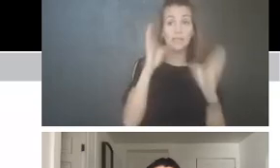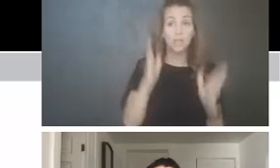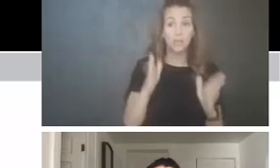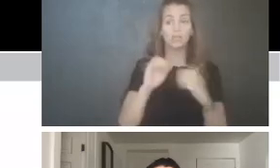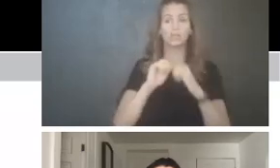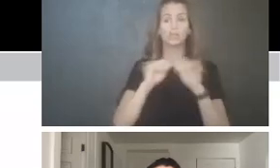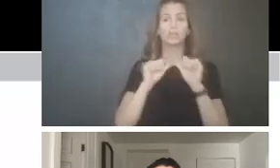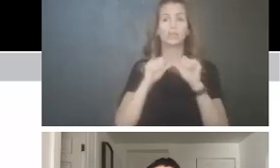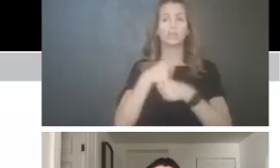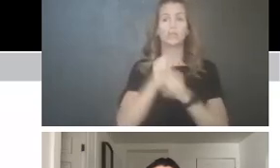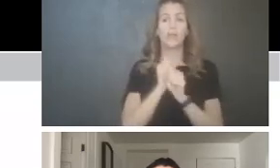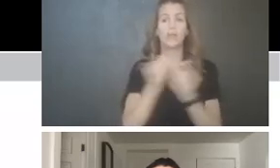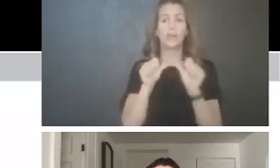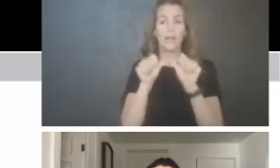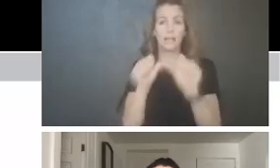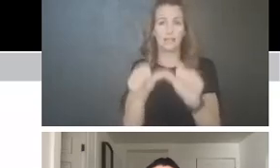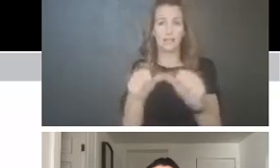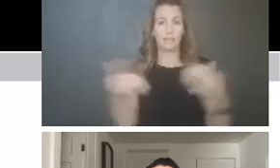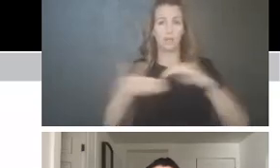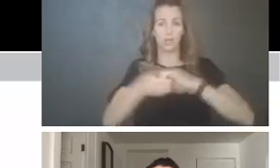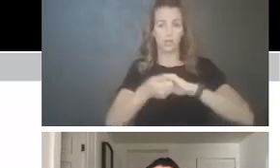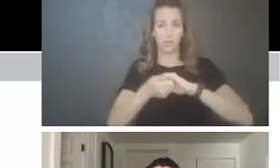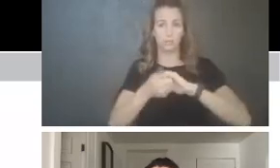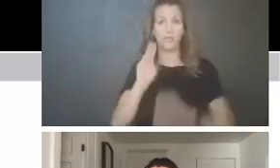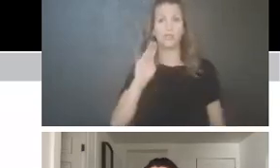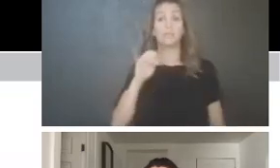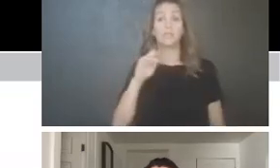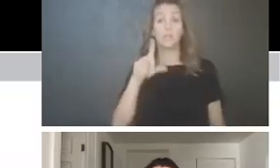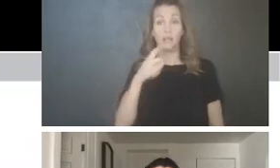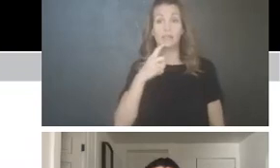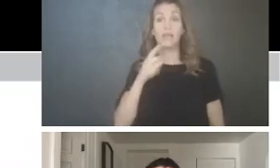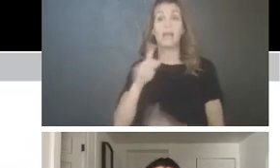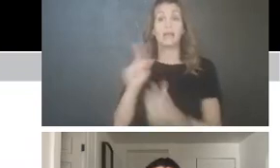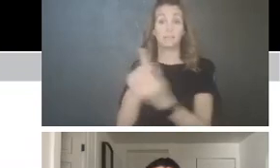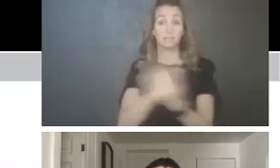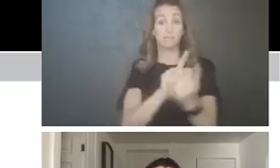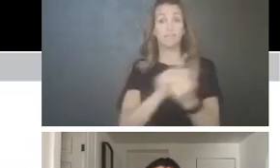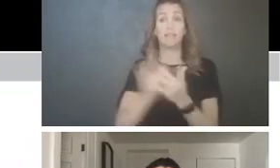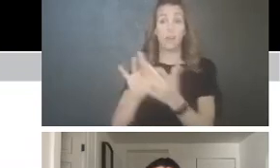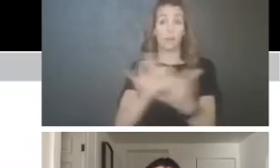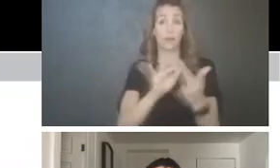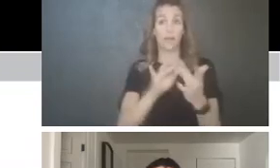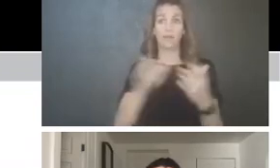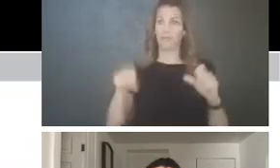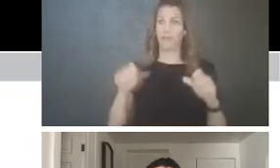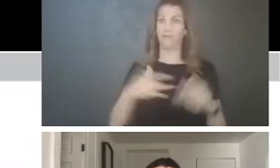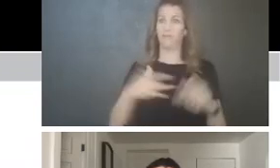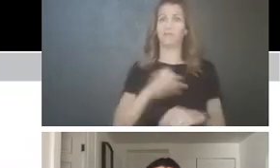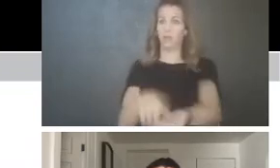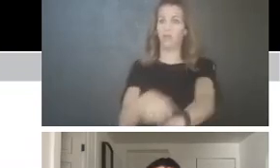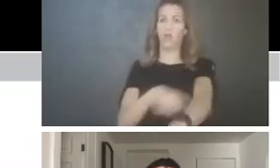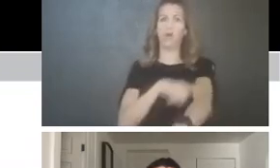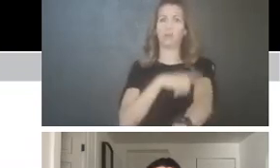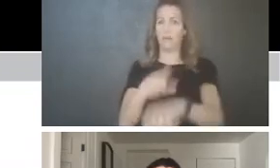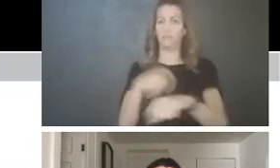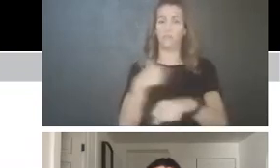partnerships. I like Michelle noted networking. Yes, it does feel like a long time since we've gotten to network. So even virtual is